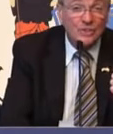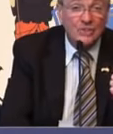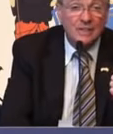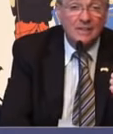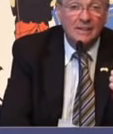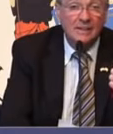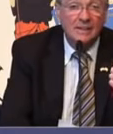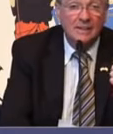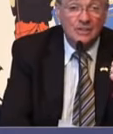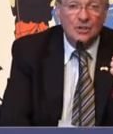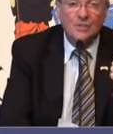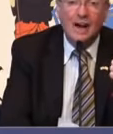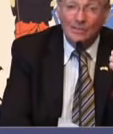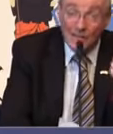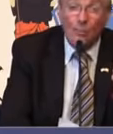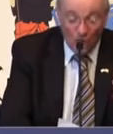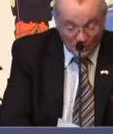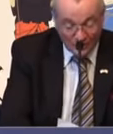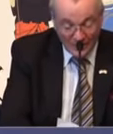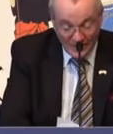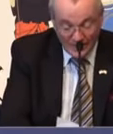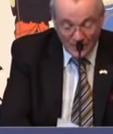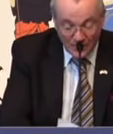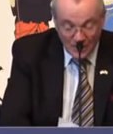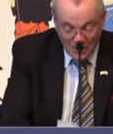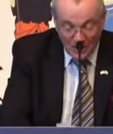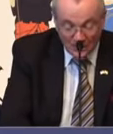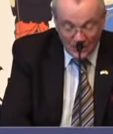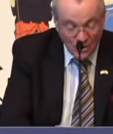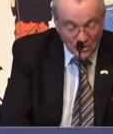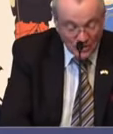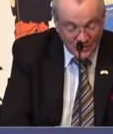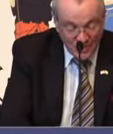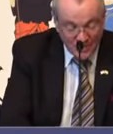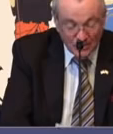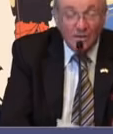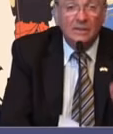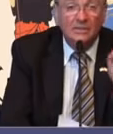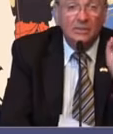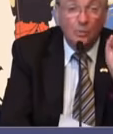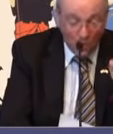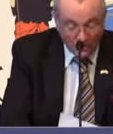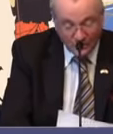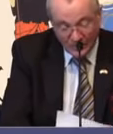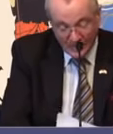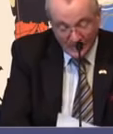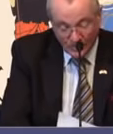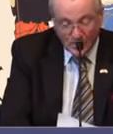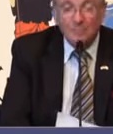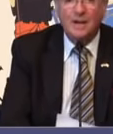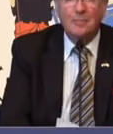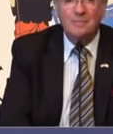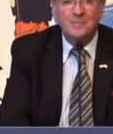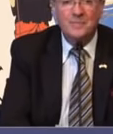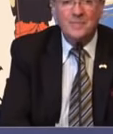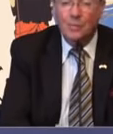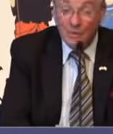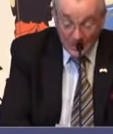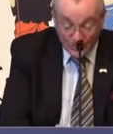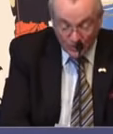Social distancing, turns out it works. Covering your mouth and nose with face coverings works. So keep it